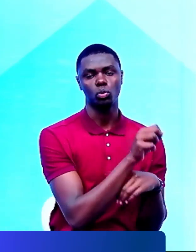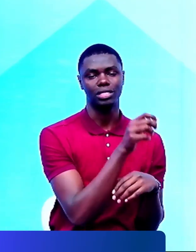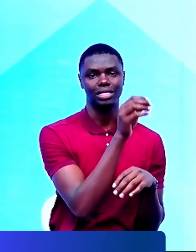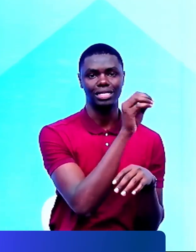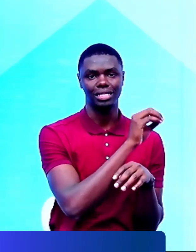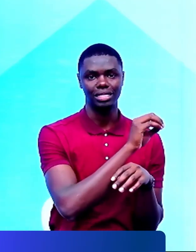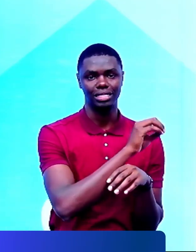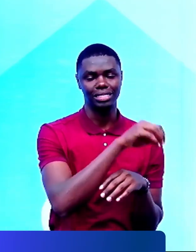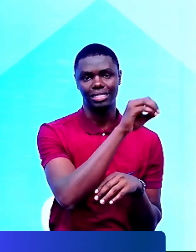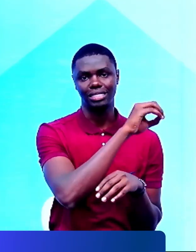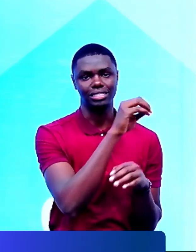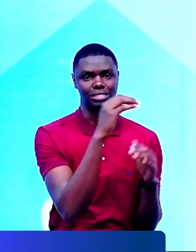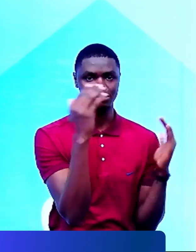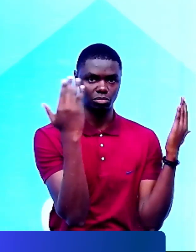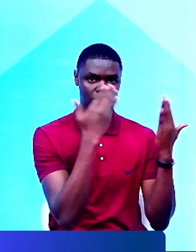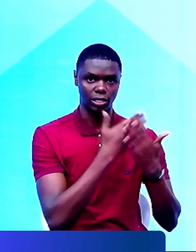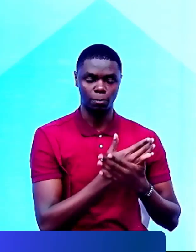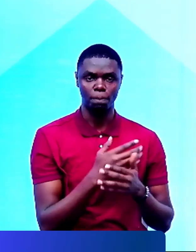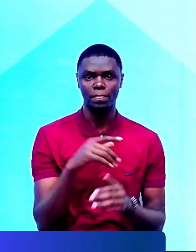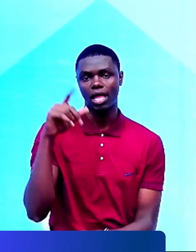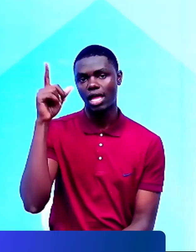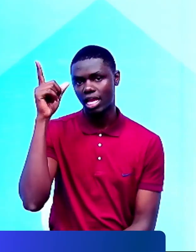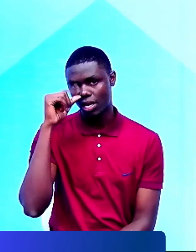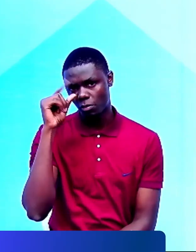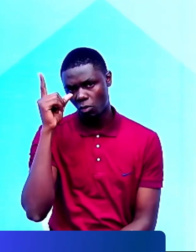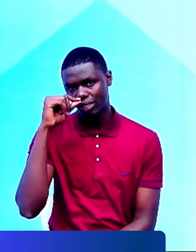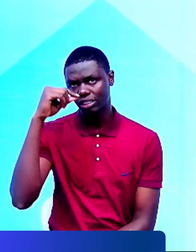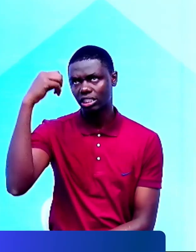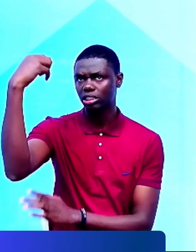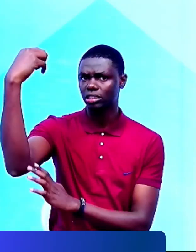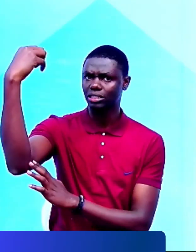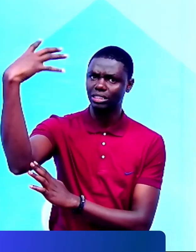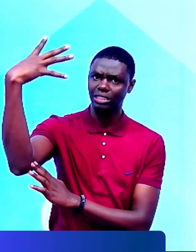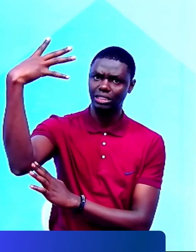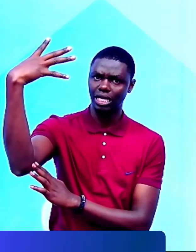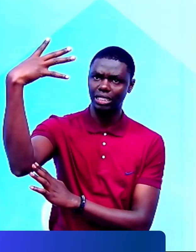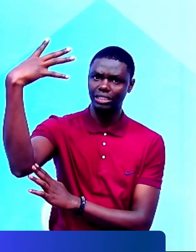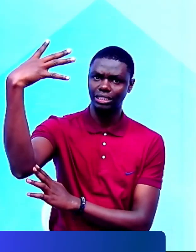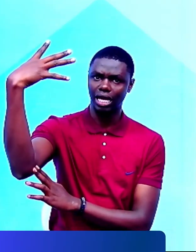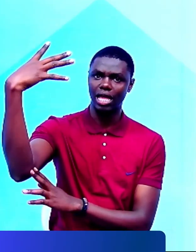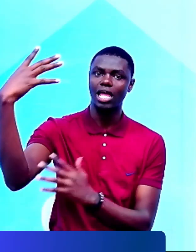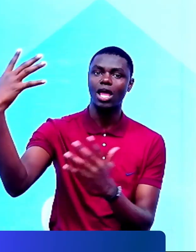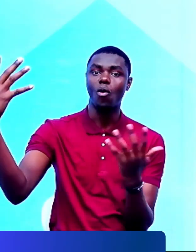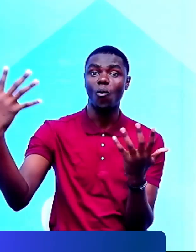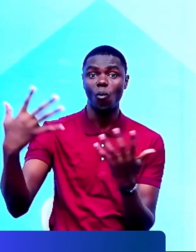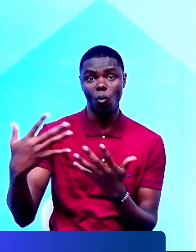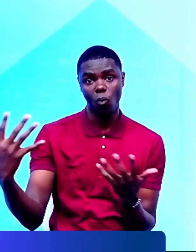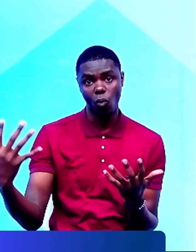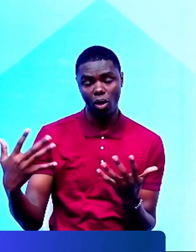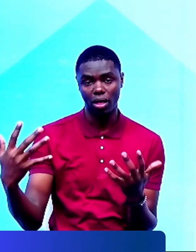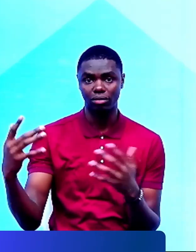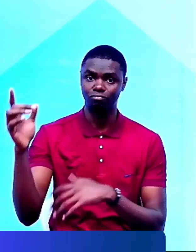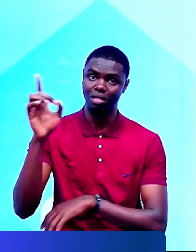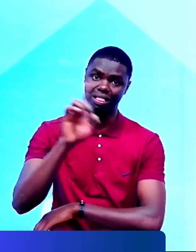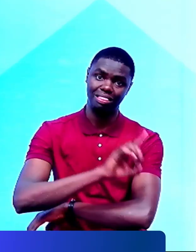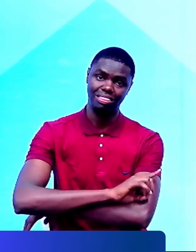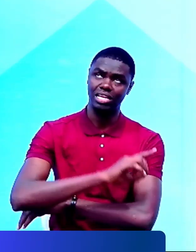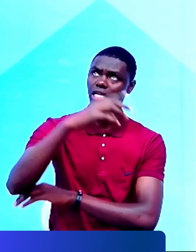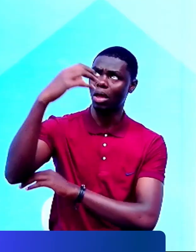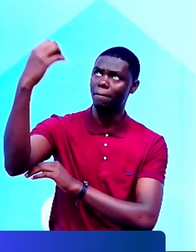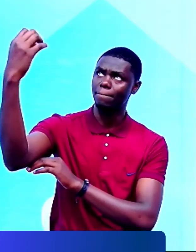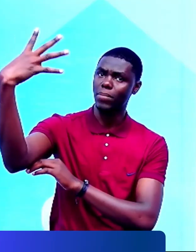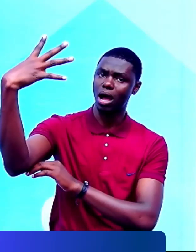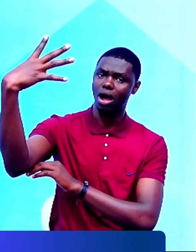by night. In Mombasa, we get the sunny skies, where mostly the day is going to be